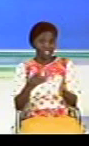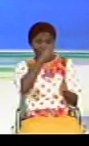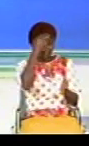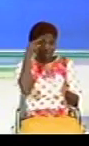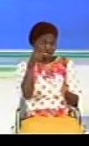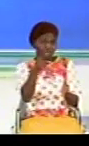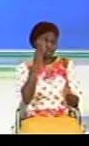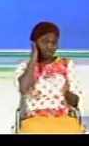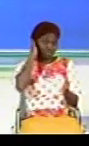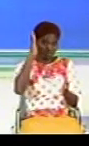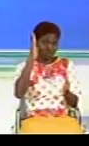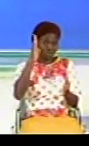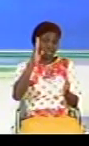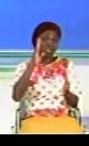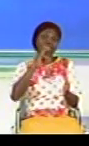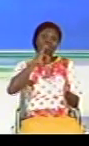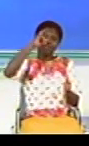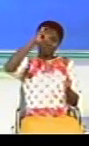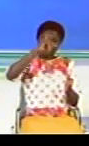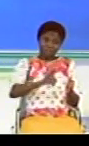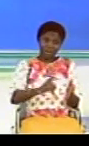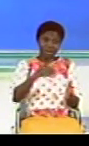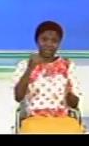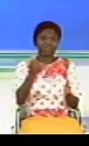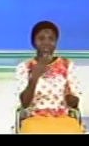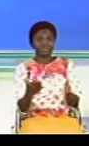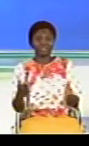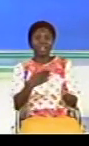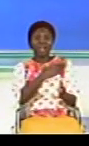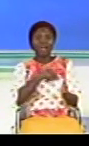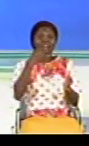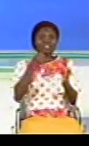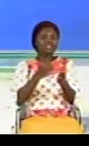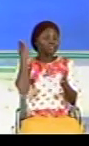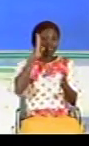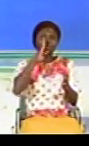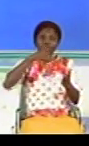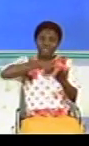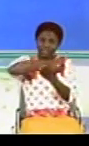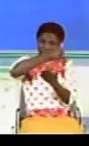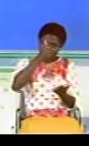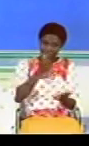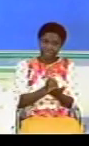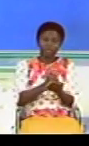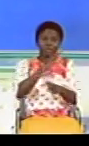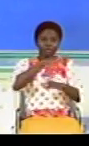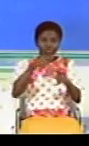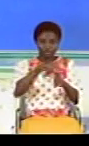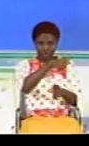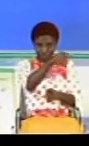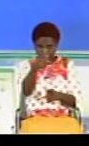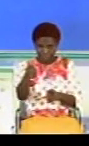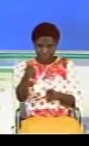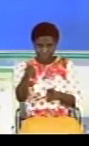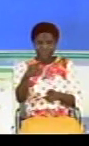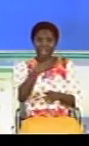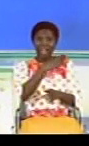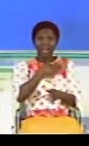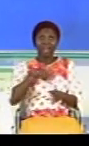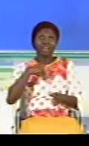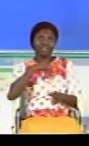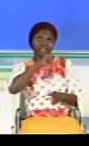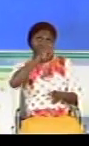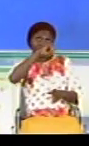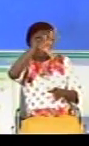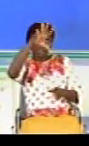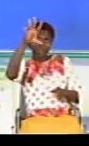thing, and it shall be established unto thee. And the light shall